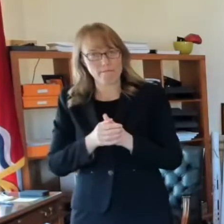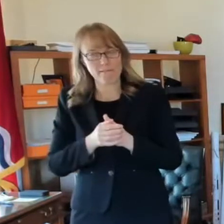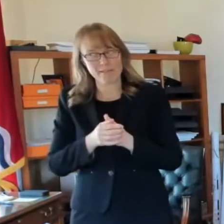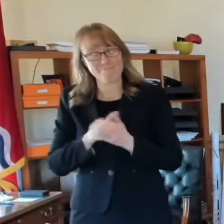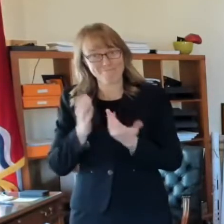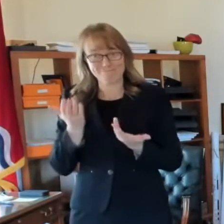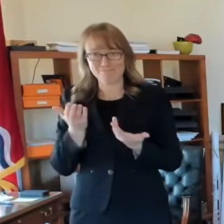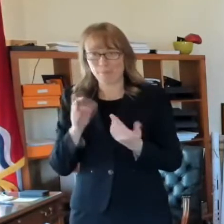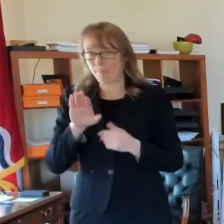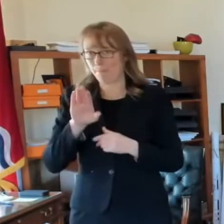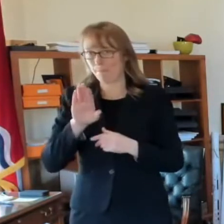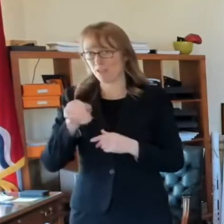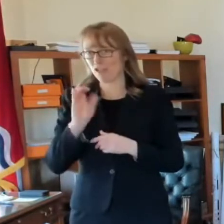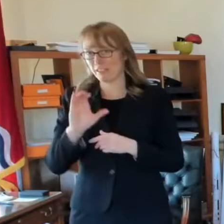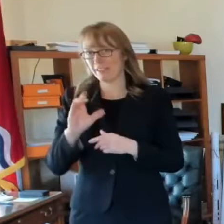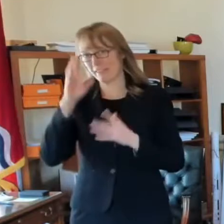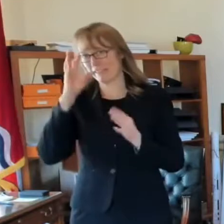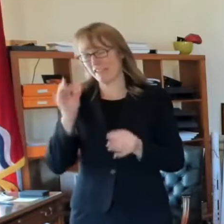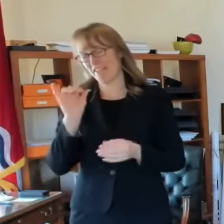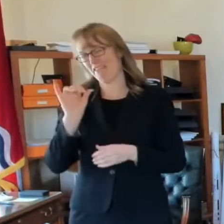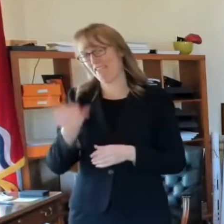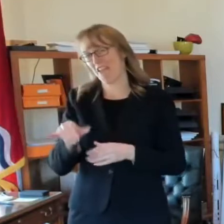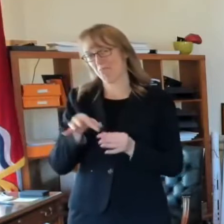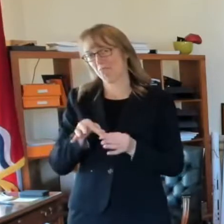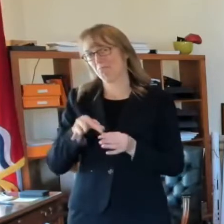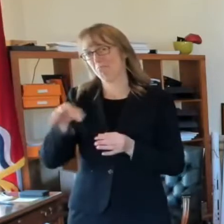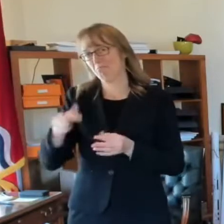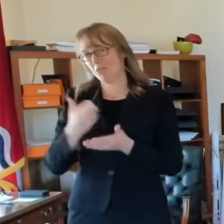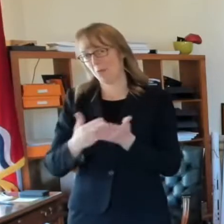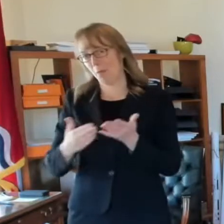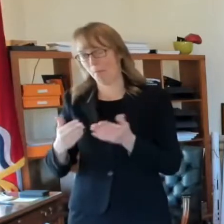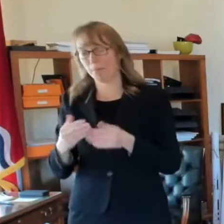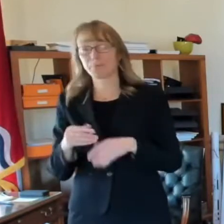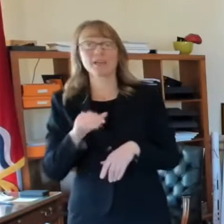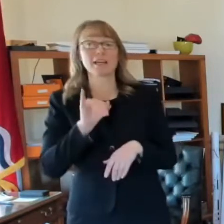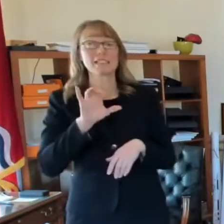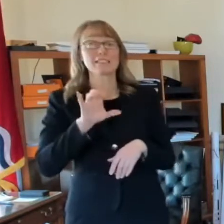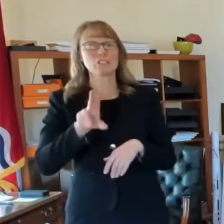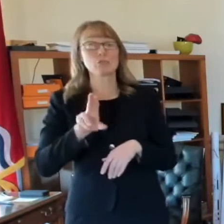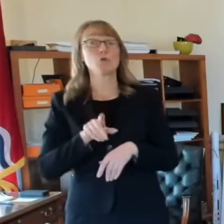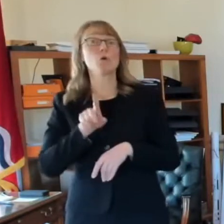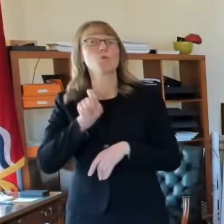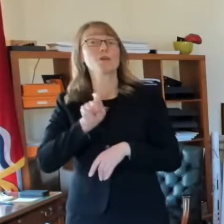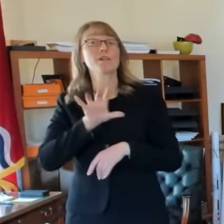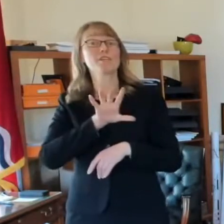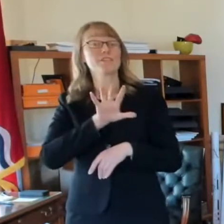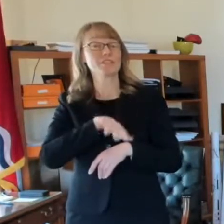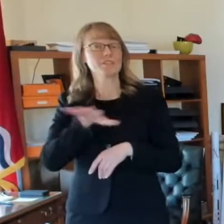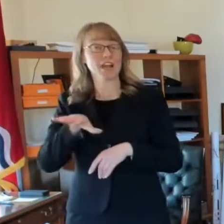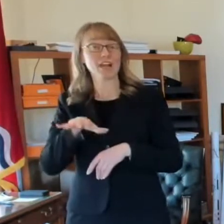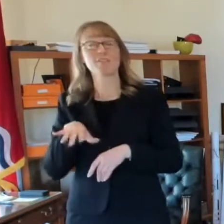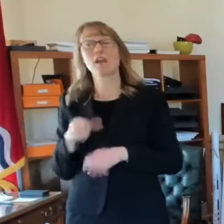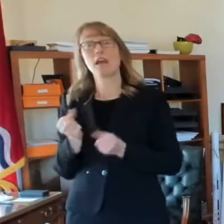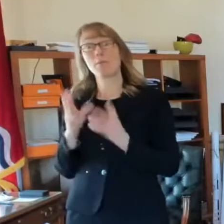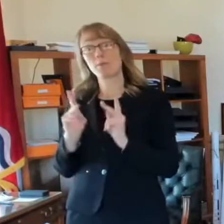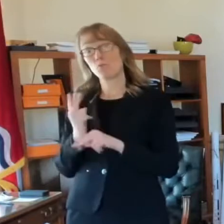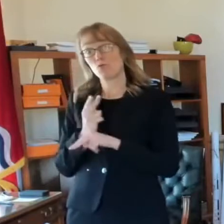Number of people in the ICU yesterday, 155, 84 on ventilators. Those numbers are both